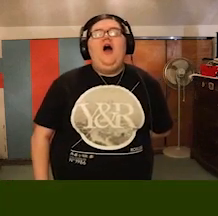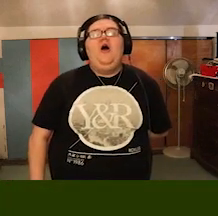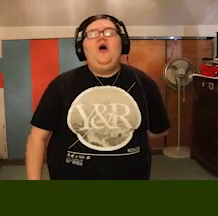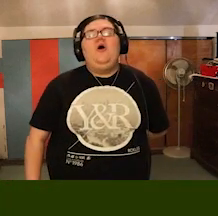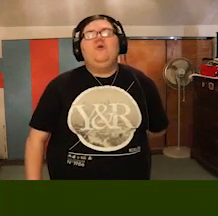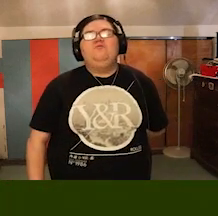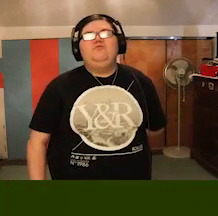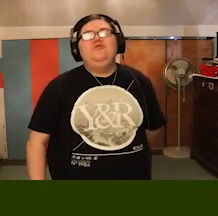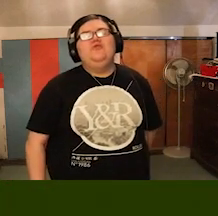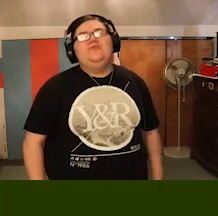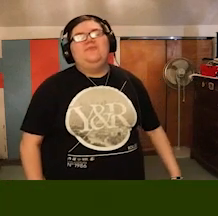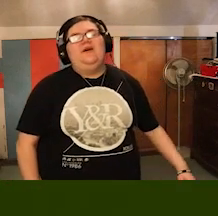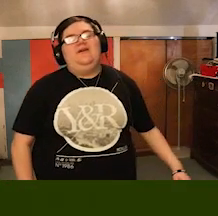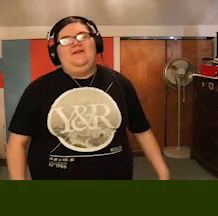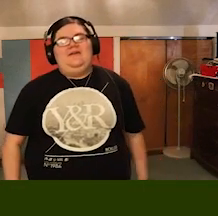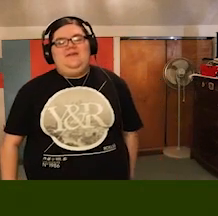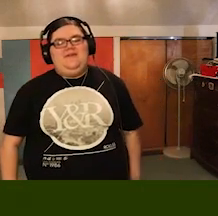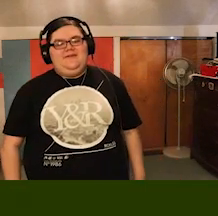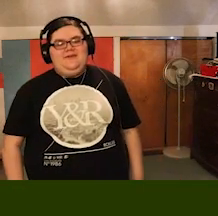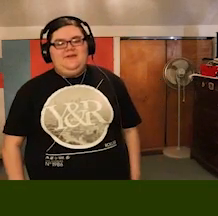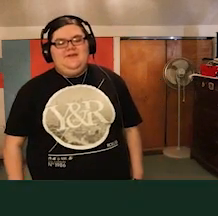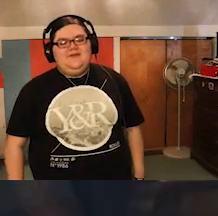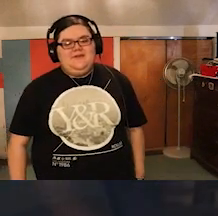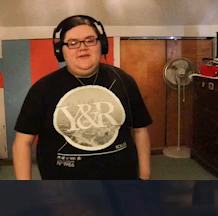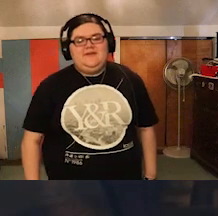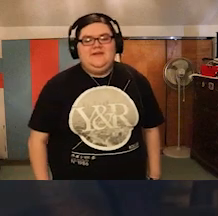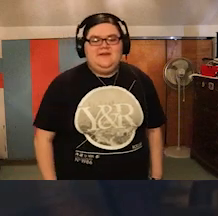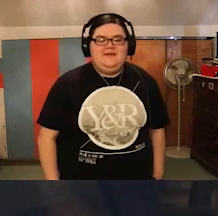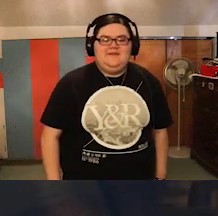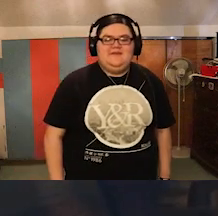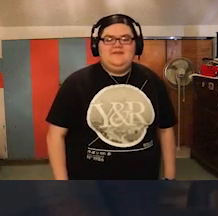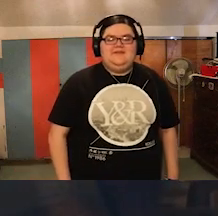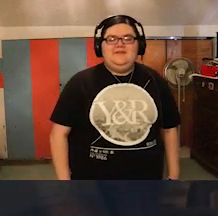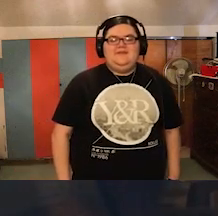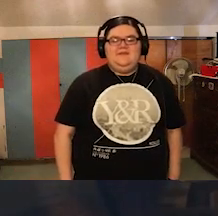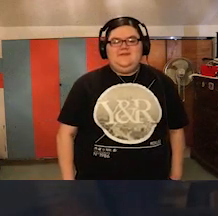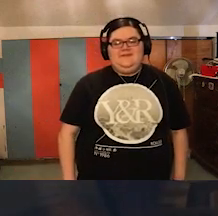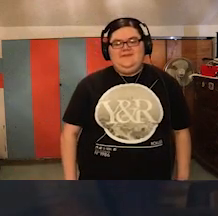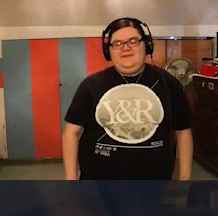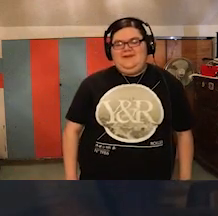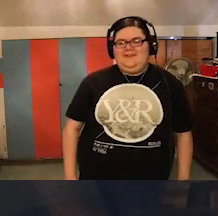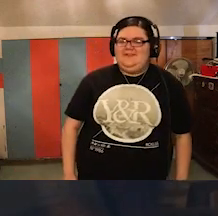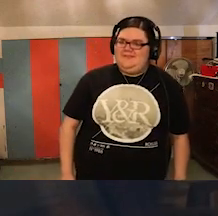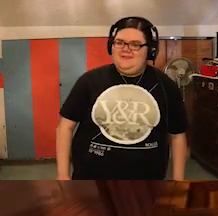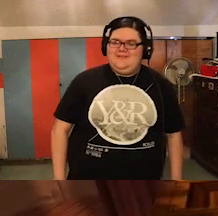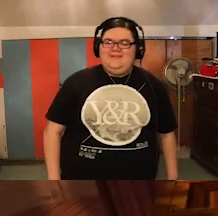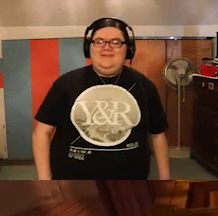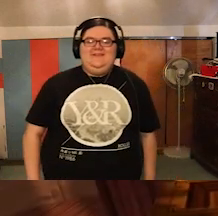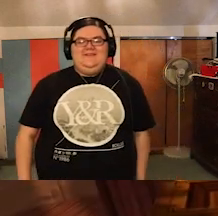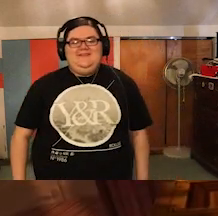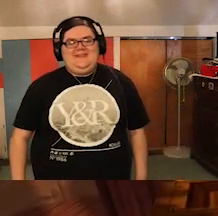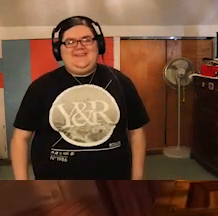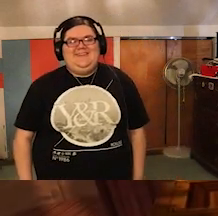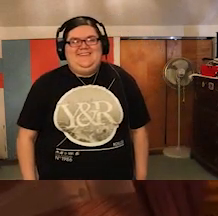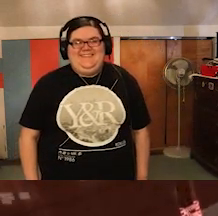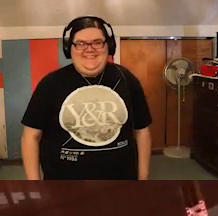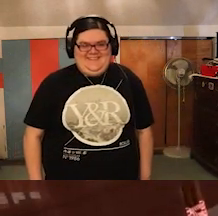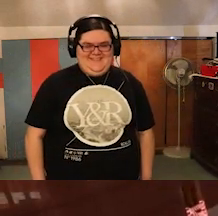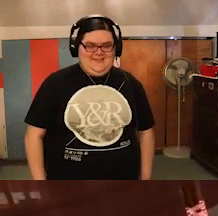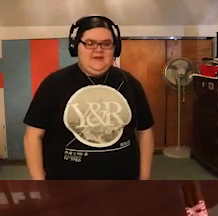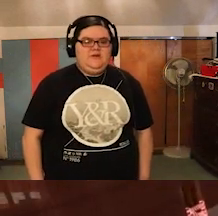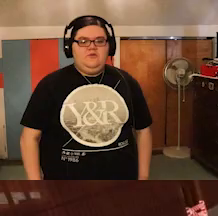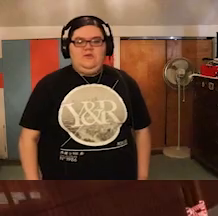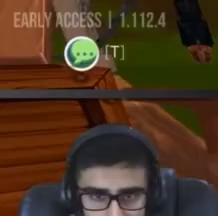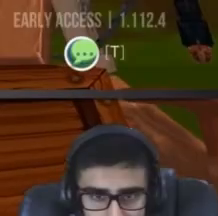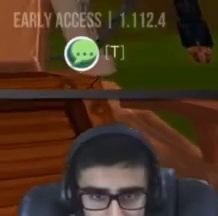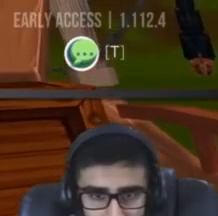Oh, you're... On a real no lie. I did that. Nice. He's on the phone now. How am I stuck